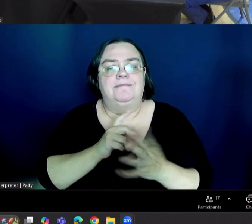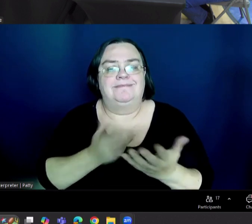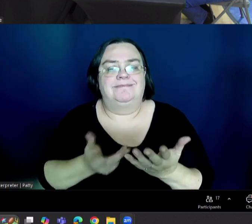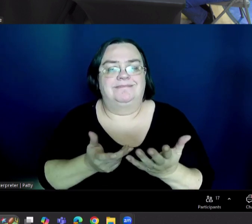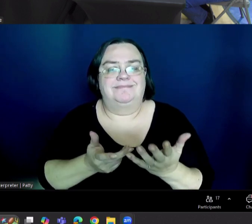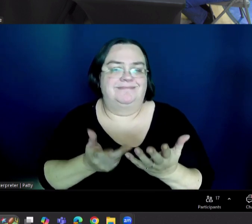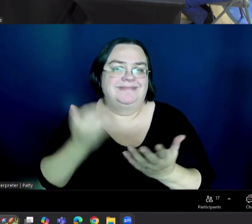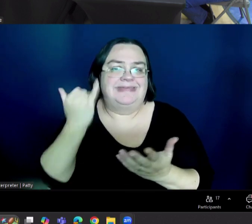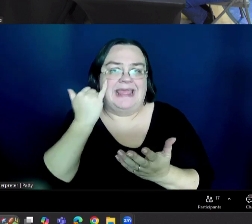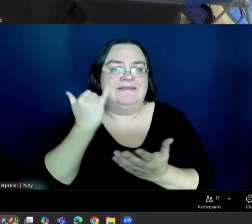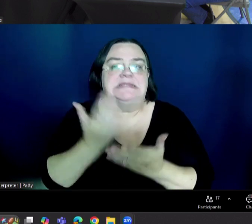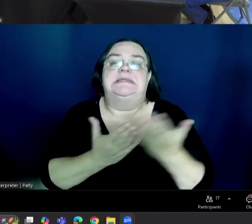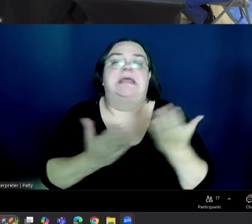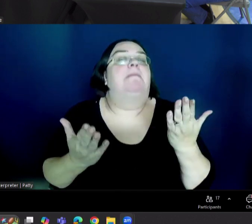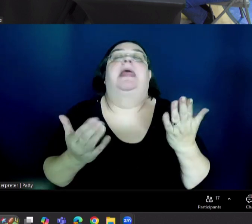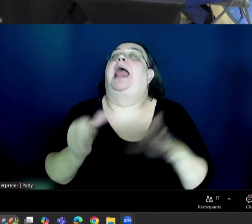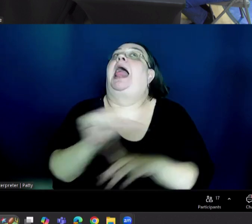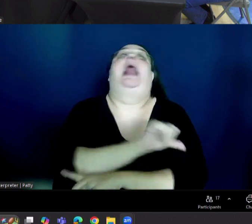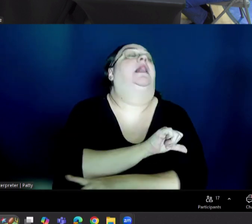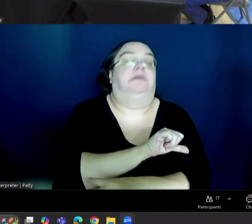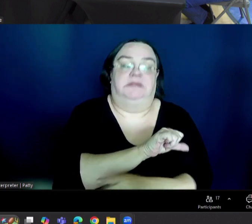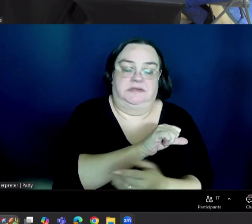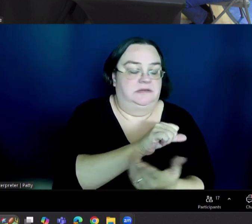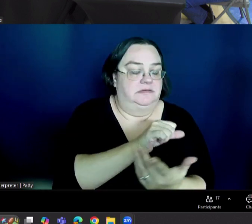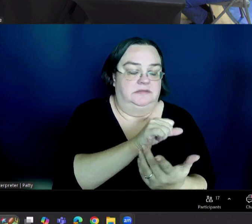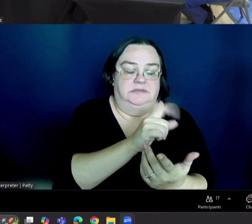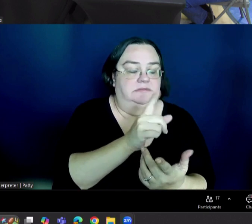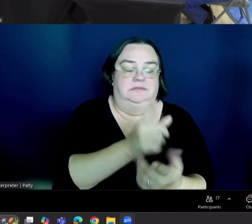were to transpire that could sort of